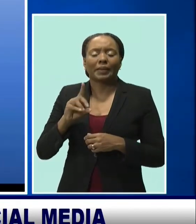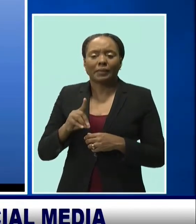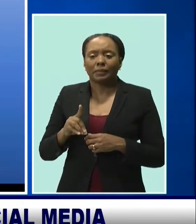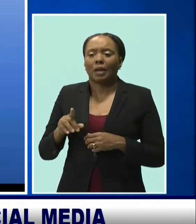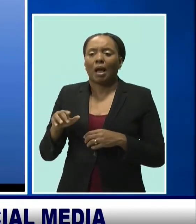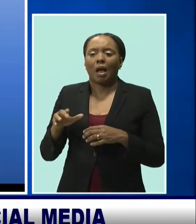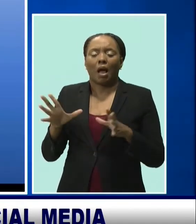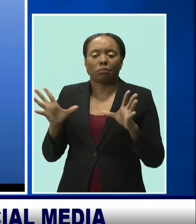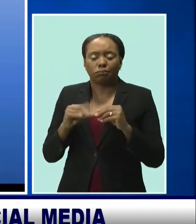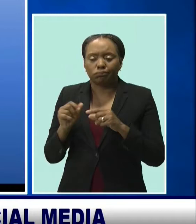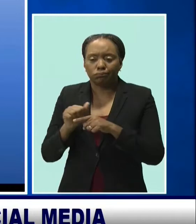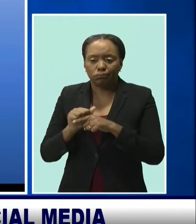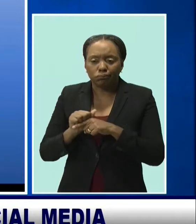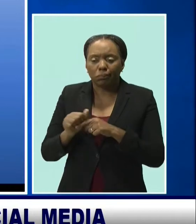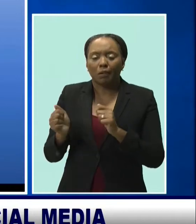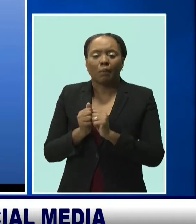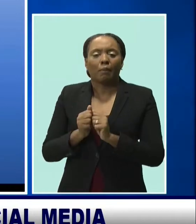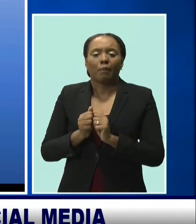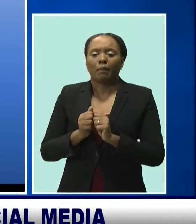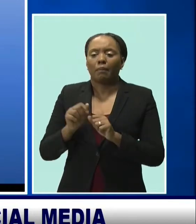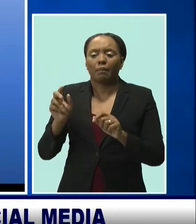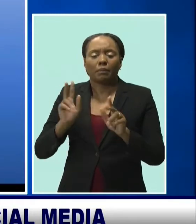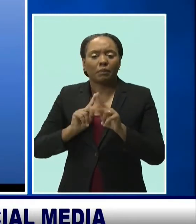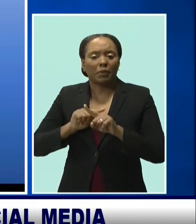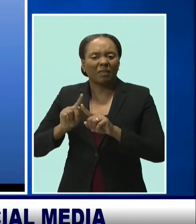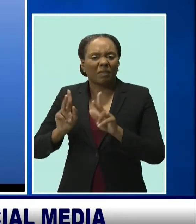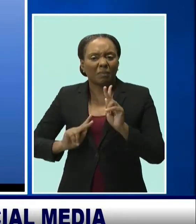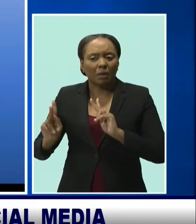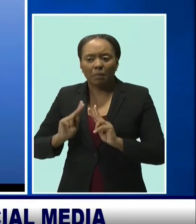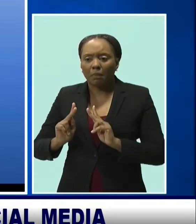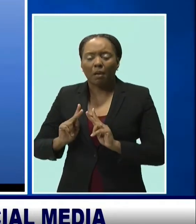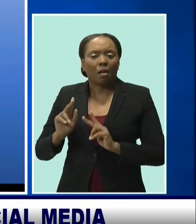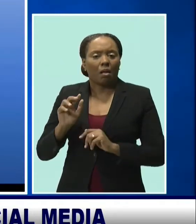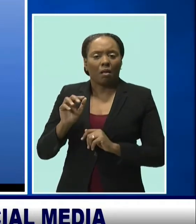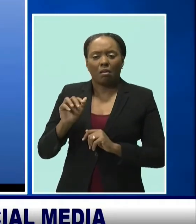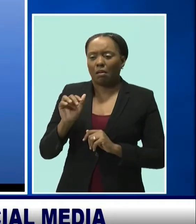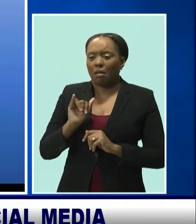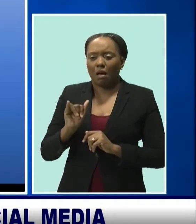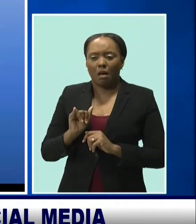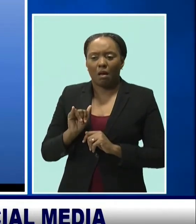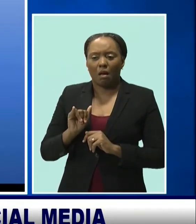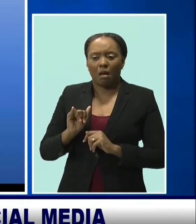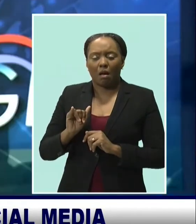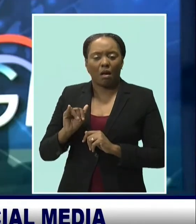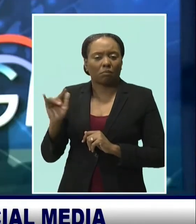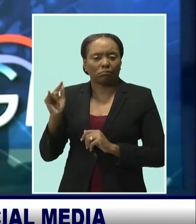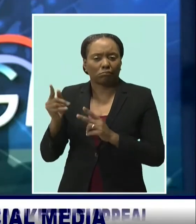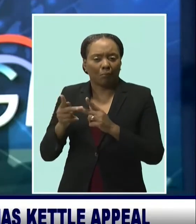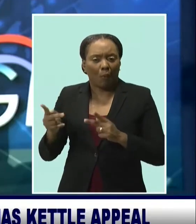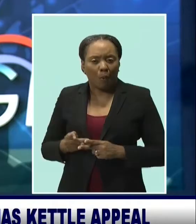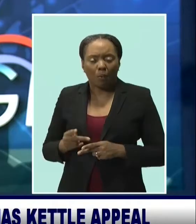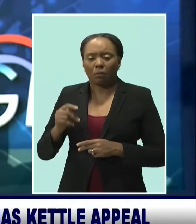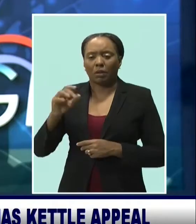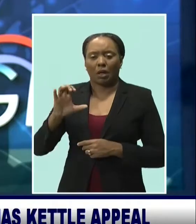judicial officers, and the training done in August for the wider police force.